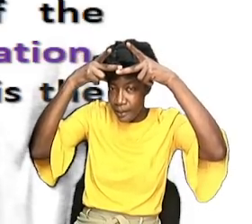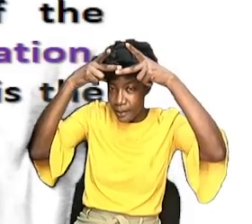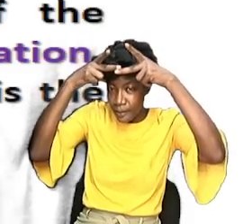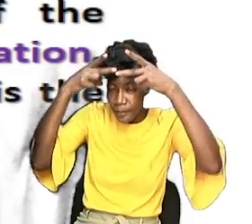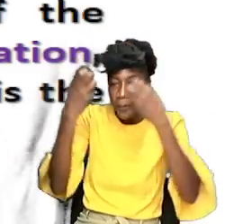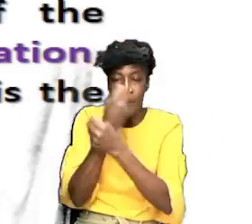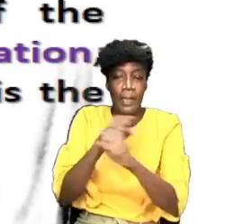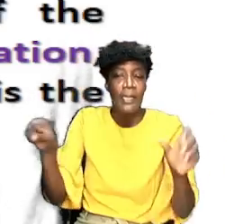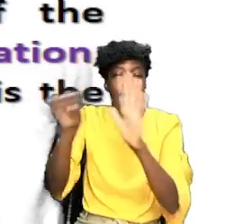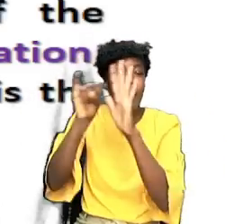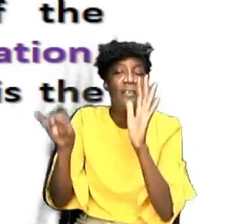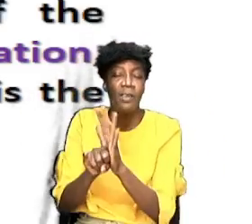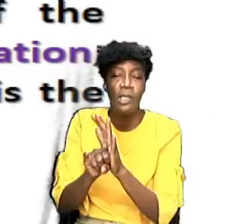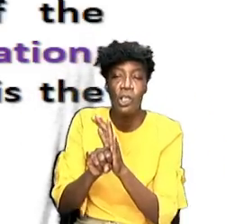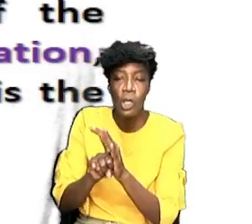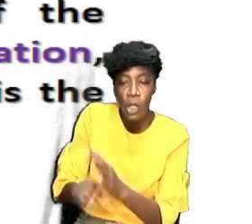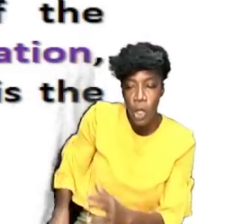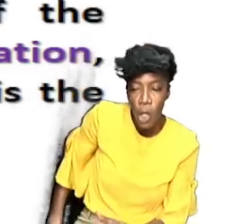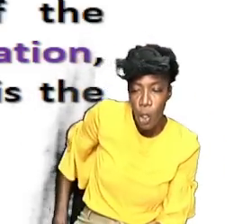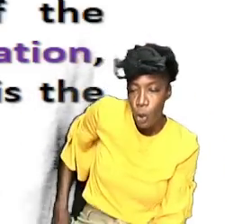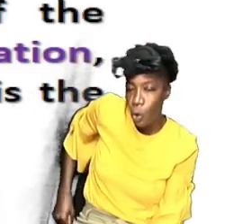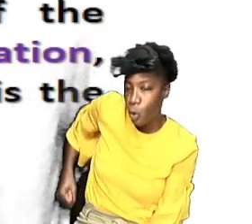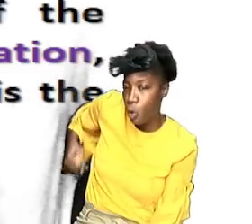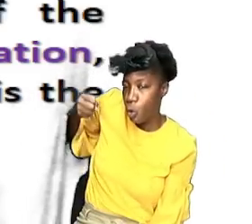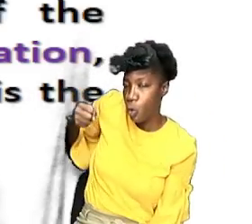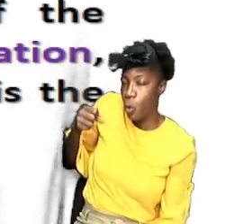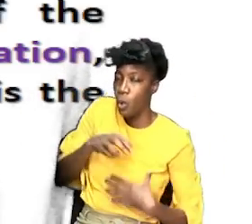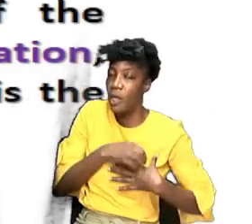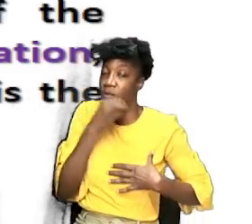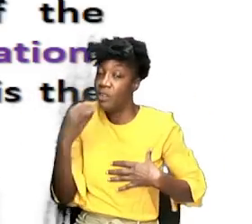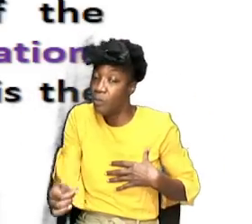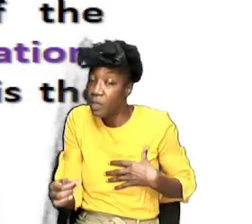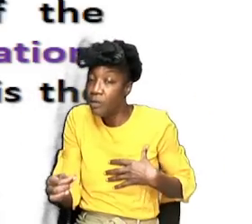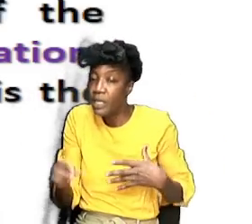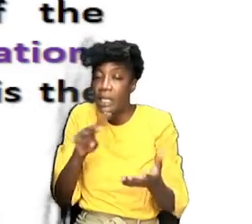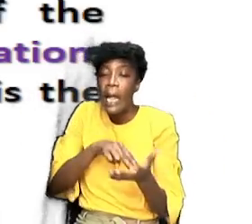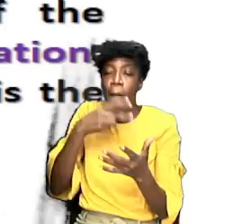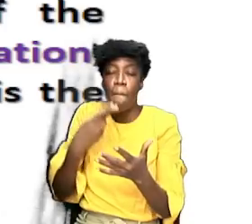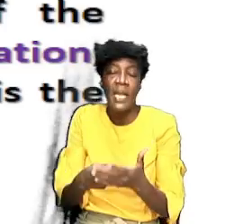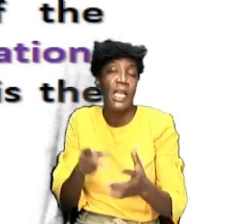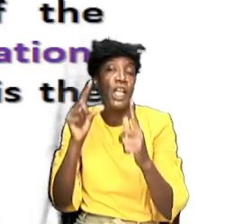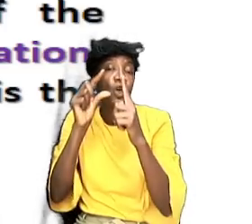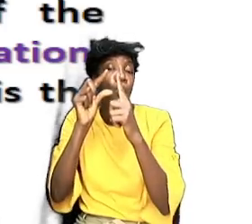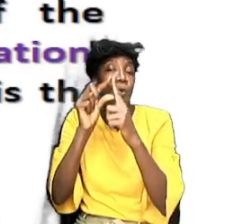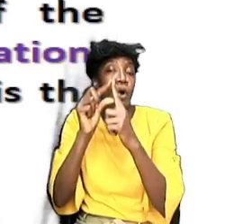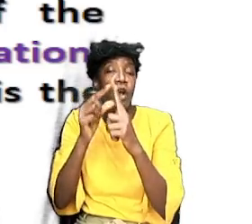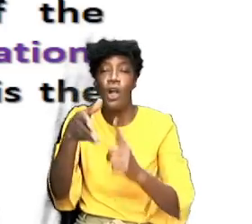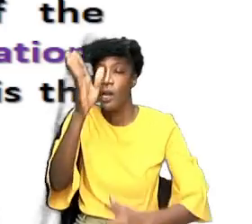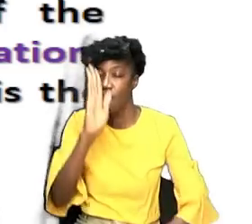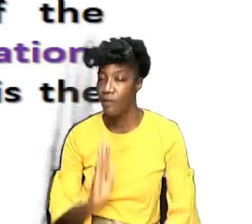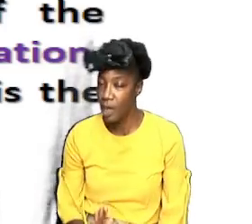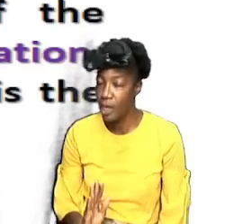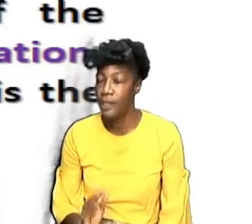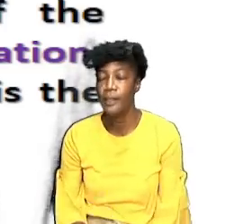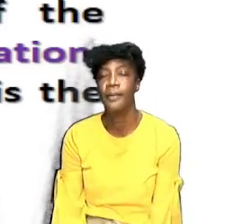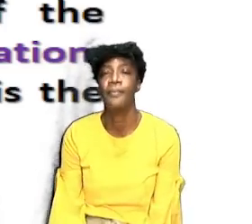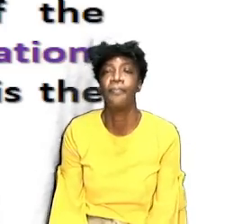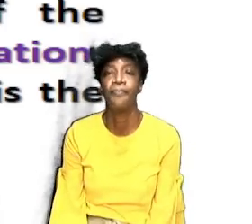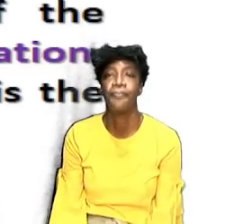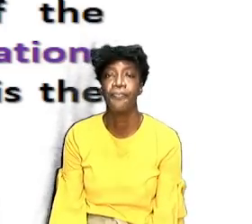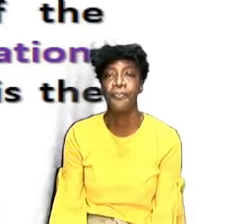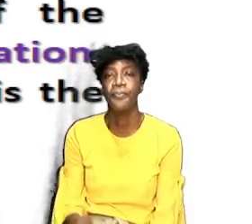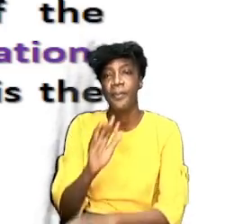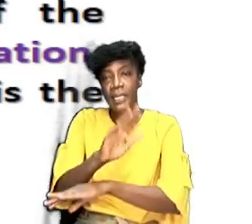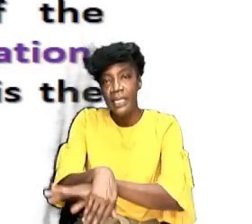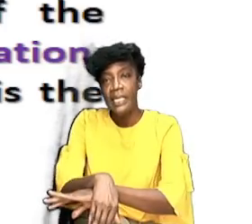and the sword of the Spirit, which is the word of God." Praise God.